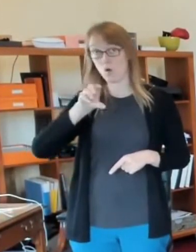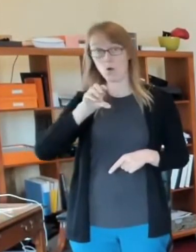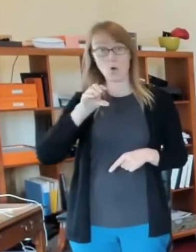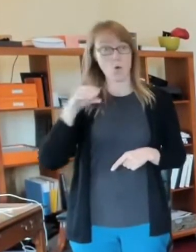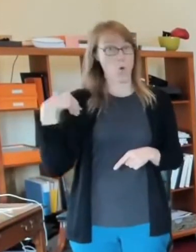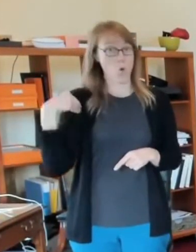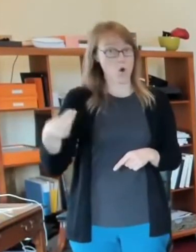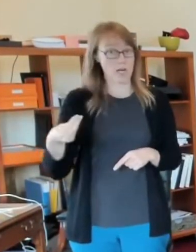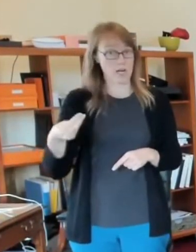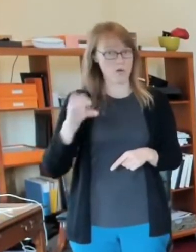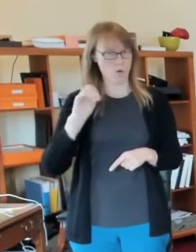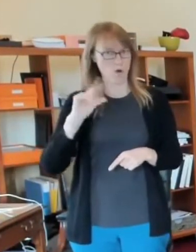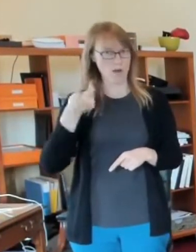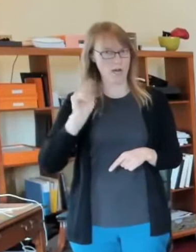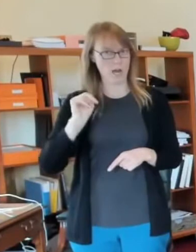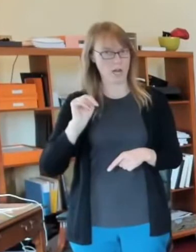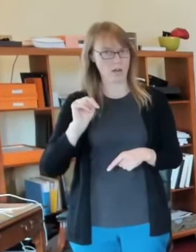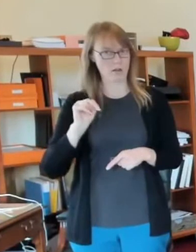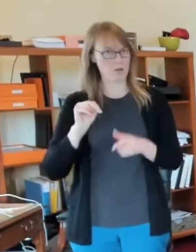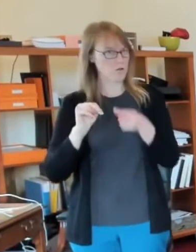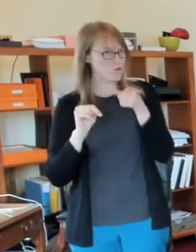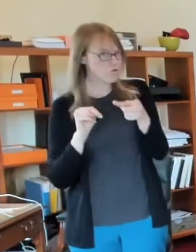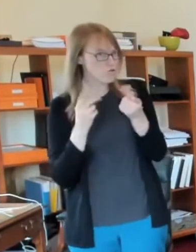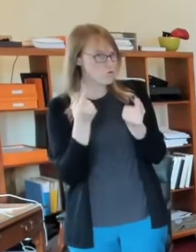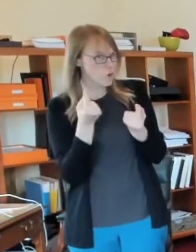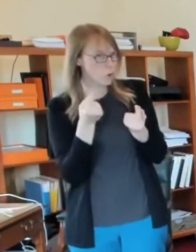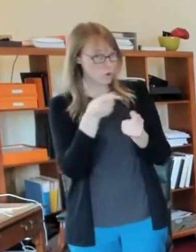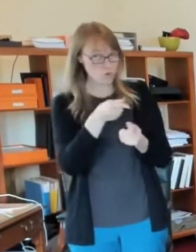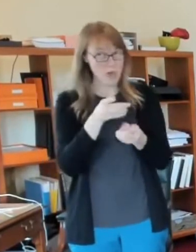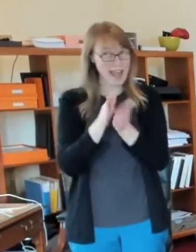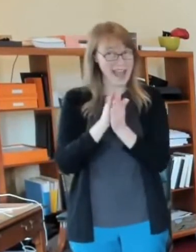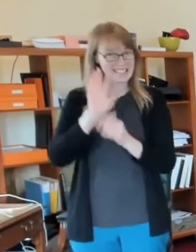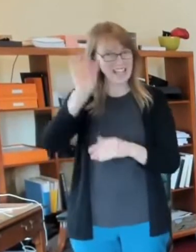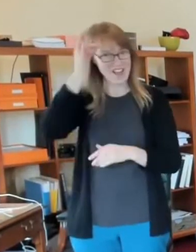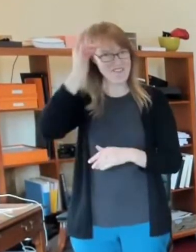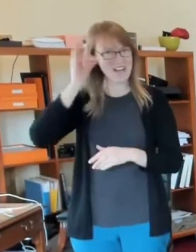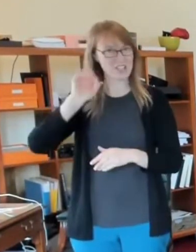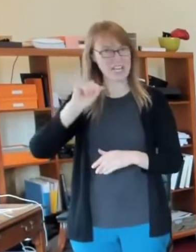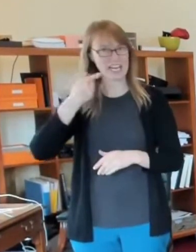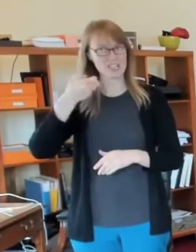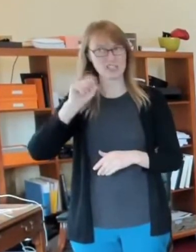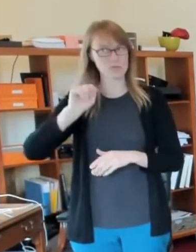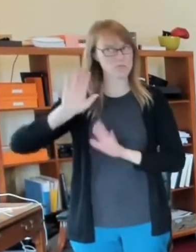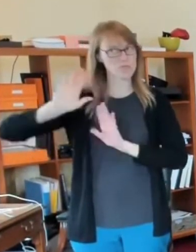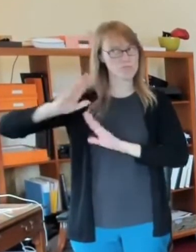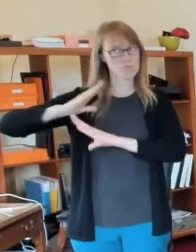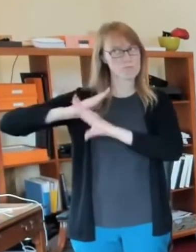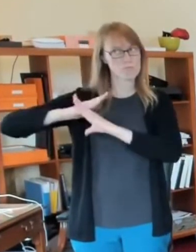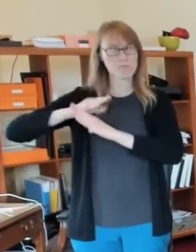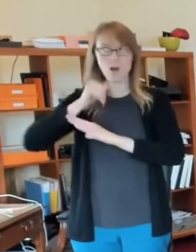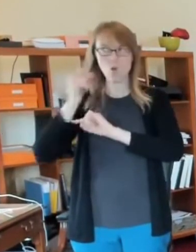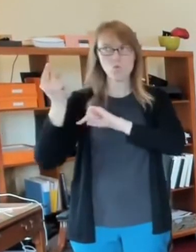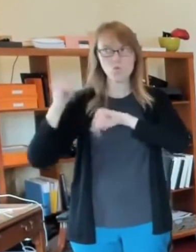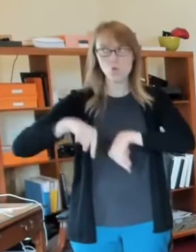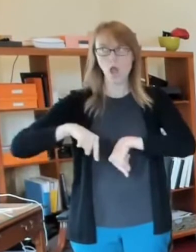agents or actively working to keep federal agents from coming into St. Louis to address protests.